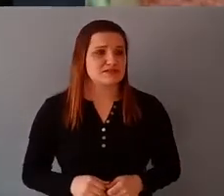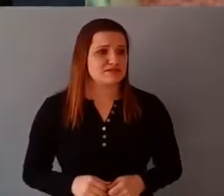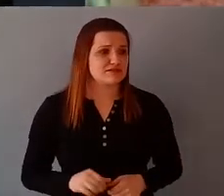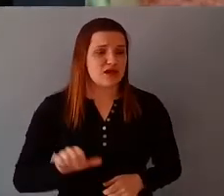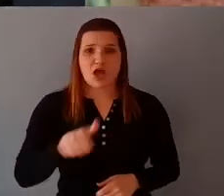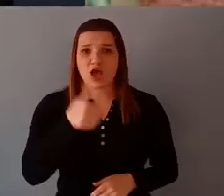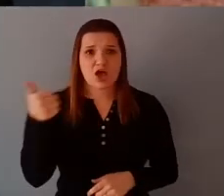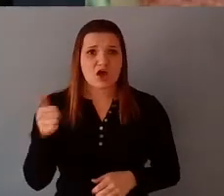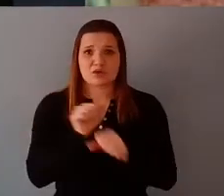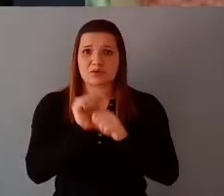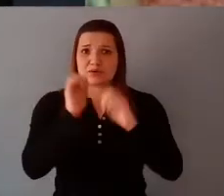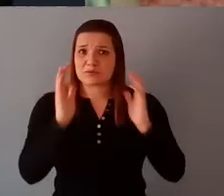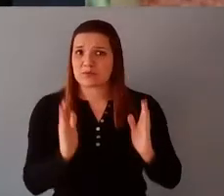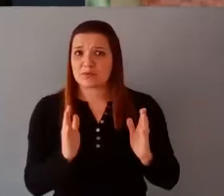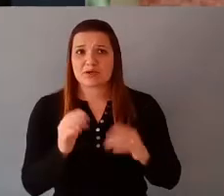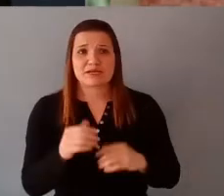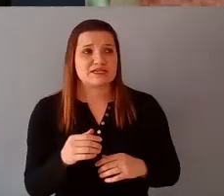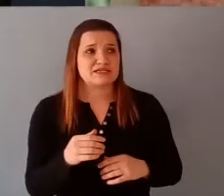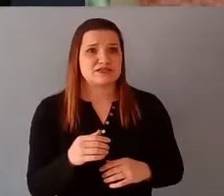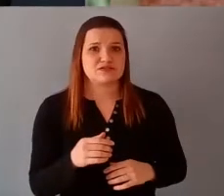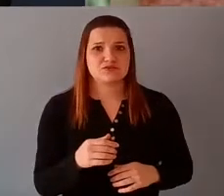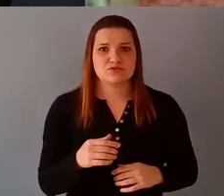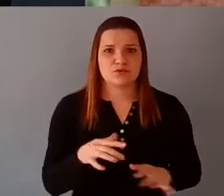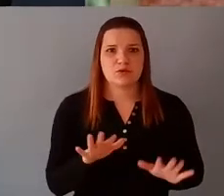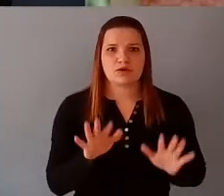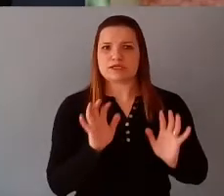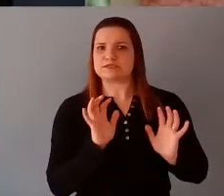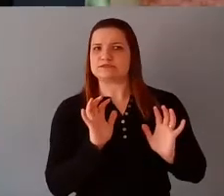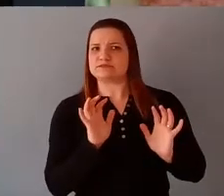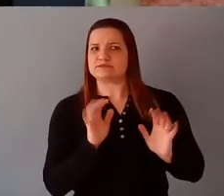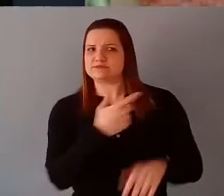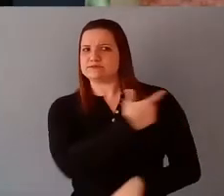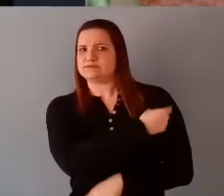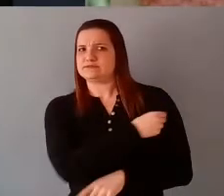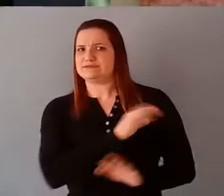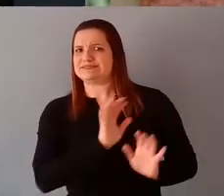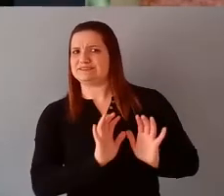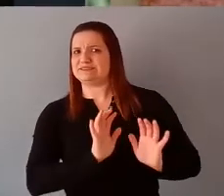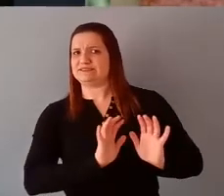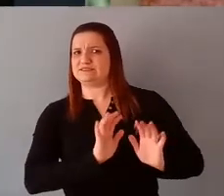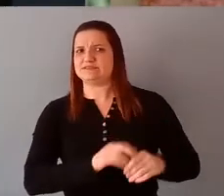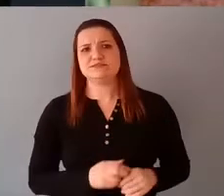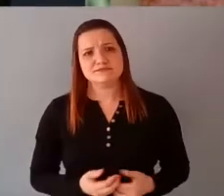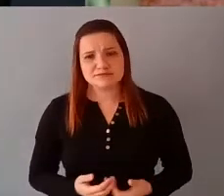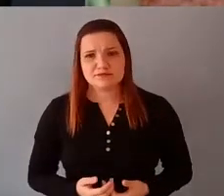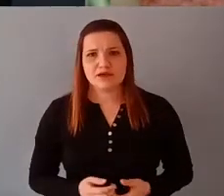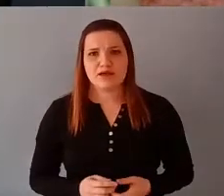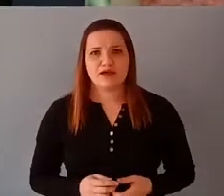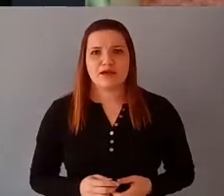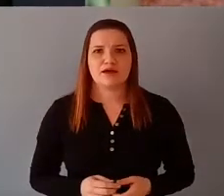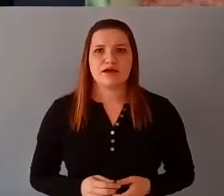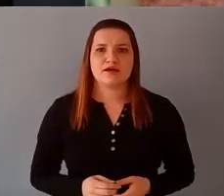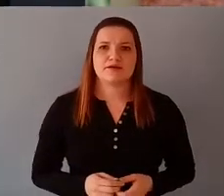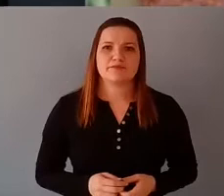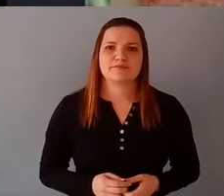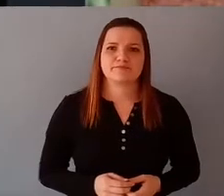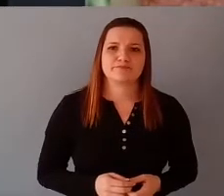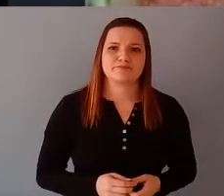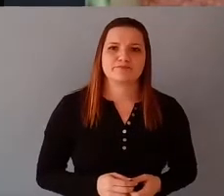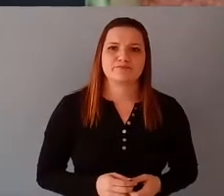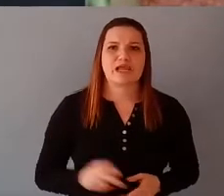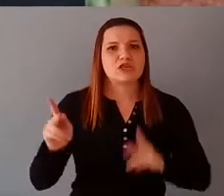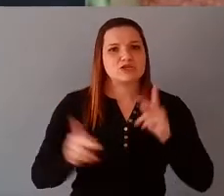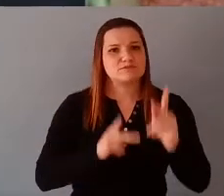Korea Delta employees that have their own apprehensions. Um, I think there are folks that in